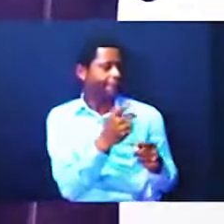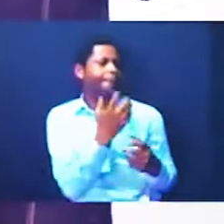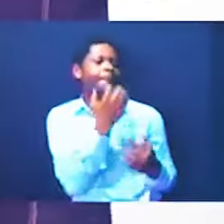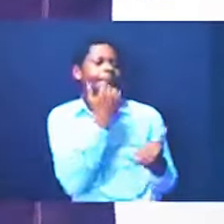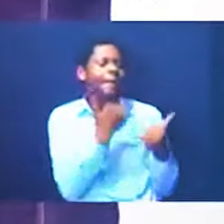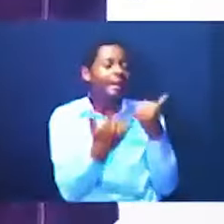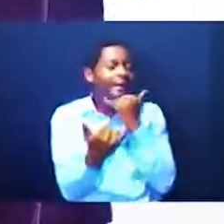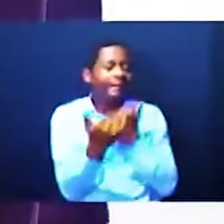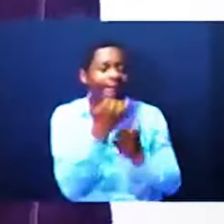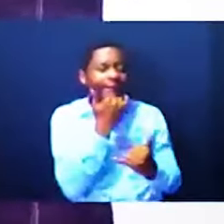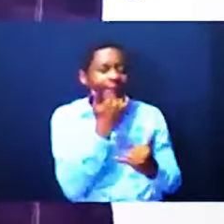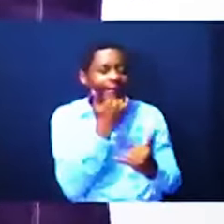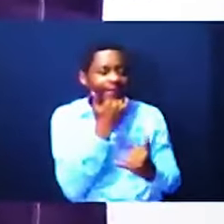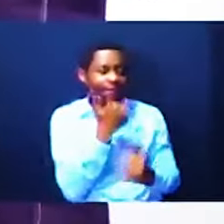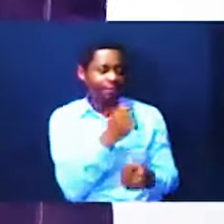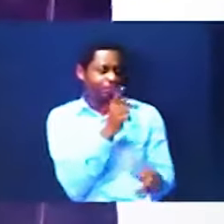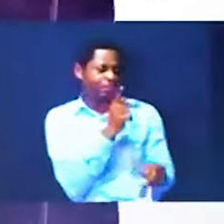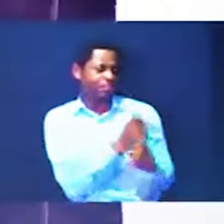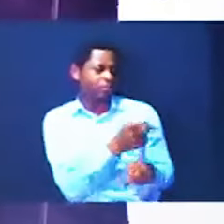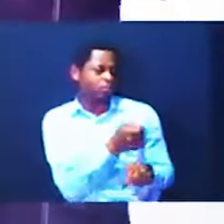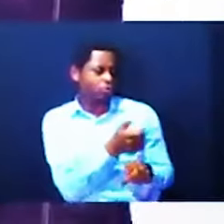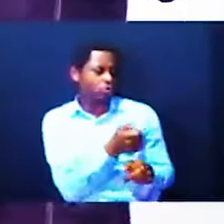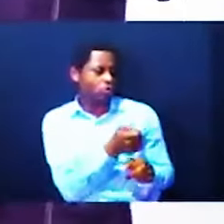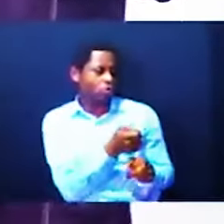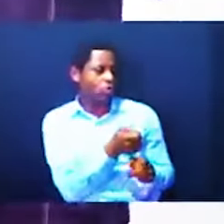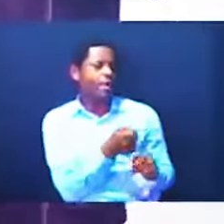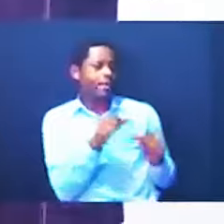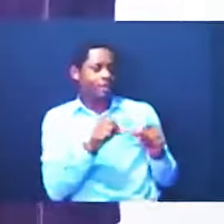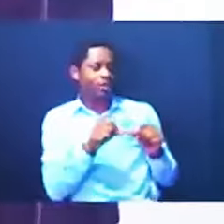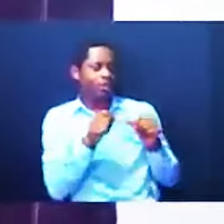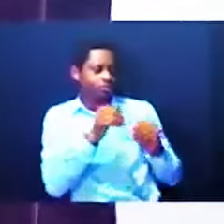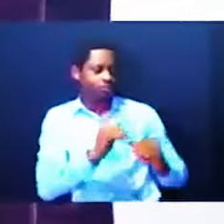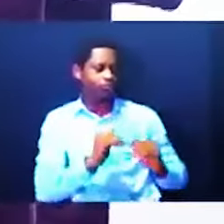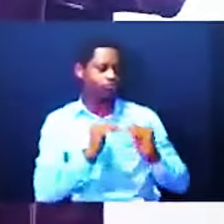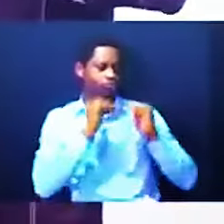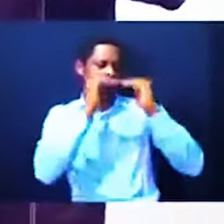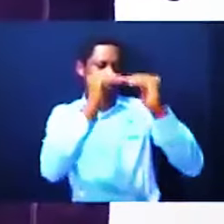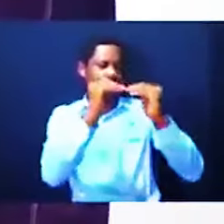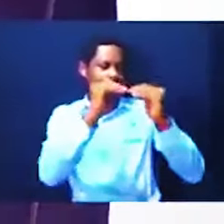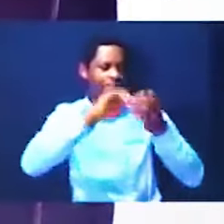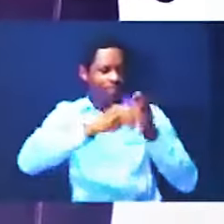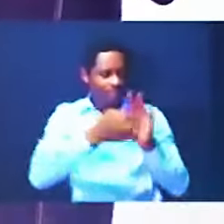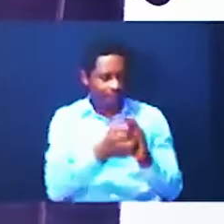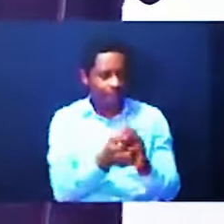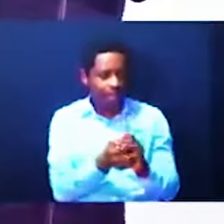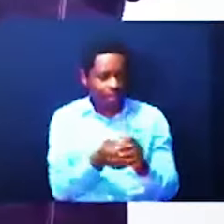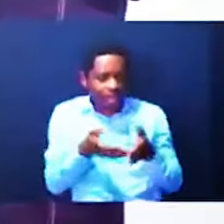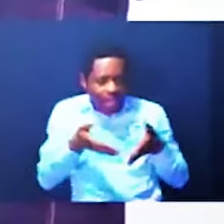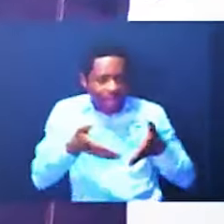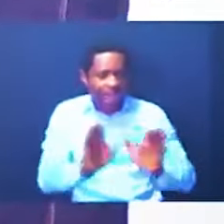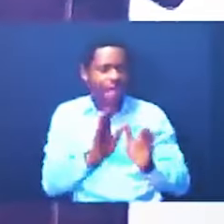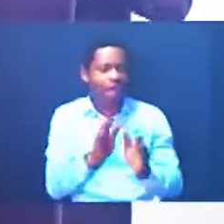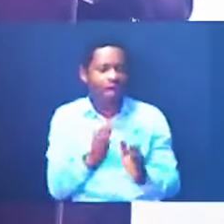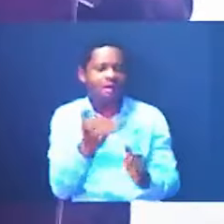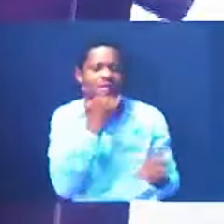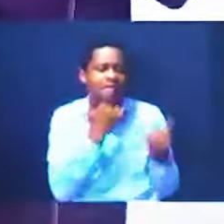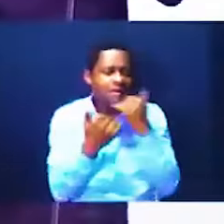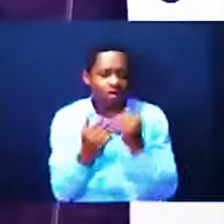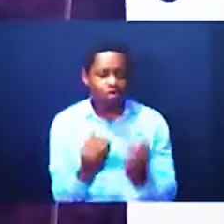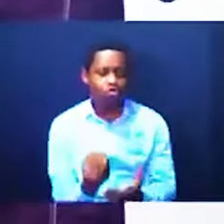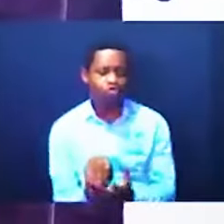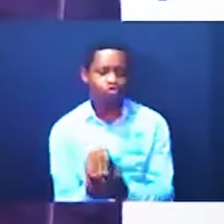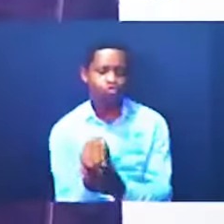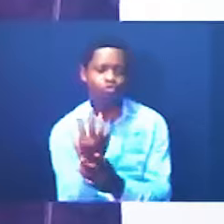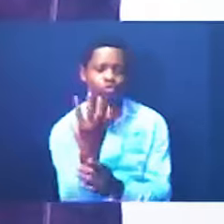Kuta obi na na e kwa kwa kudu bebi ya efedi ya unye nipa no